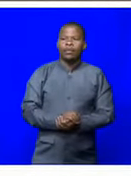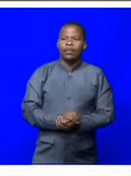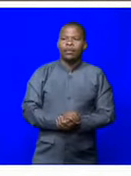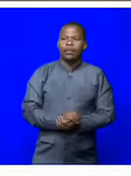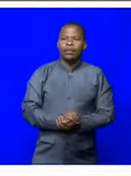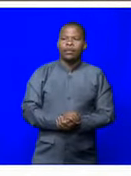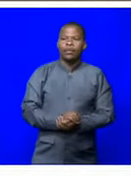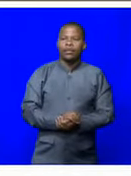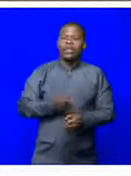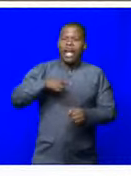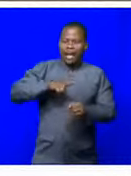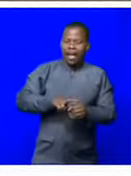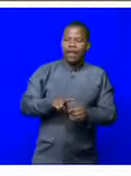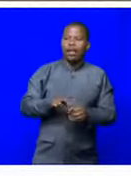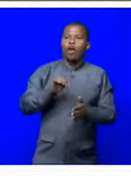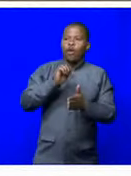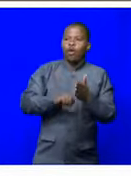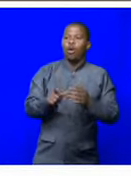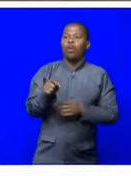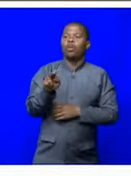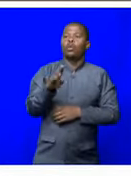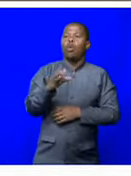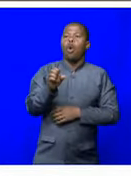abuya kathukhoswa babe Shongwa